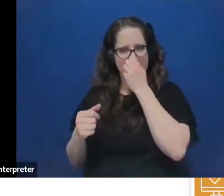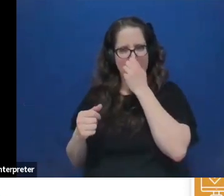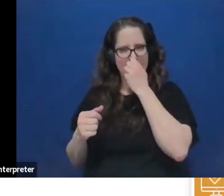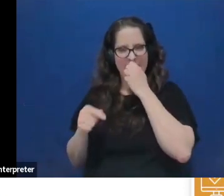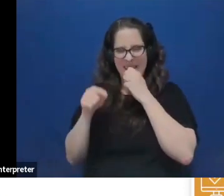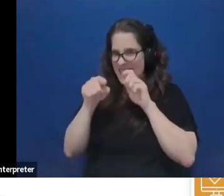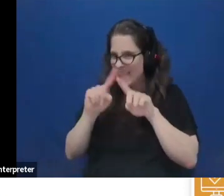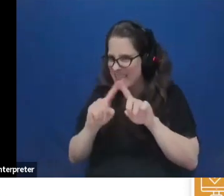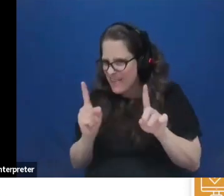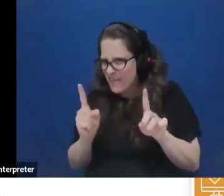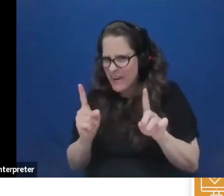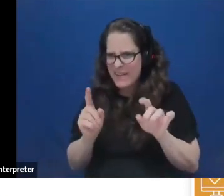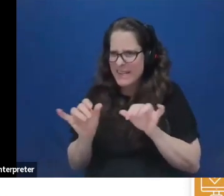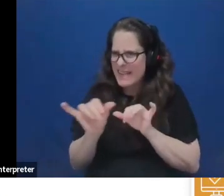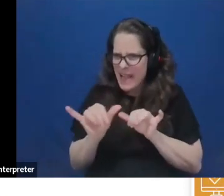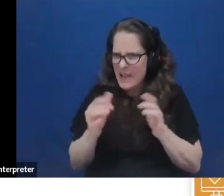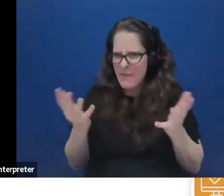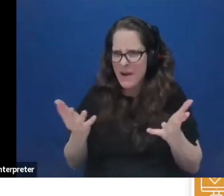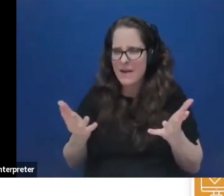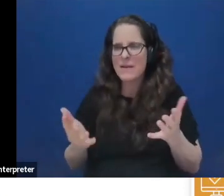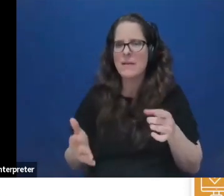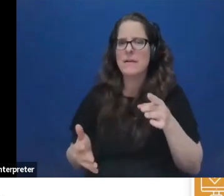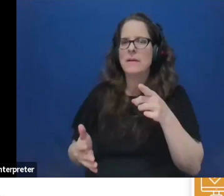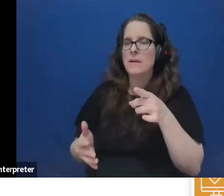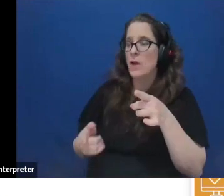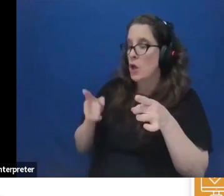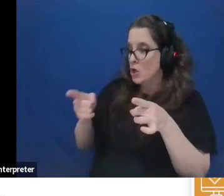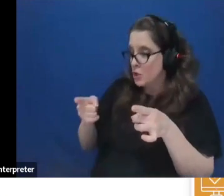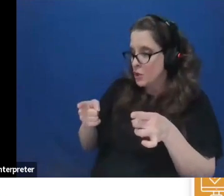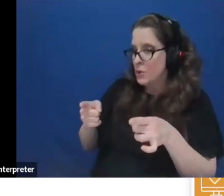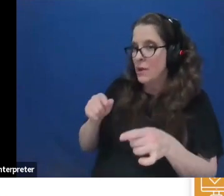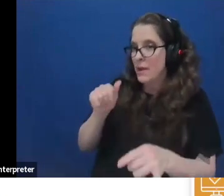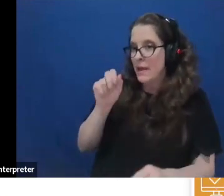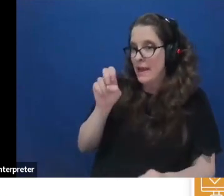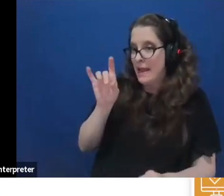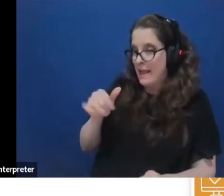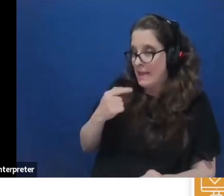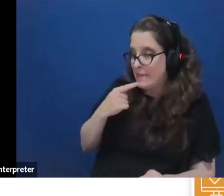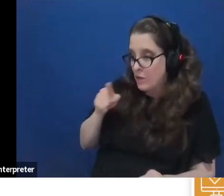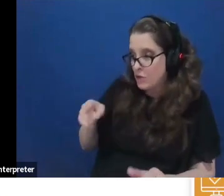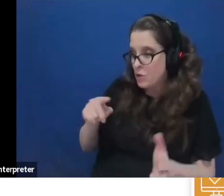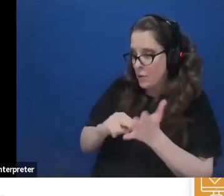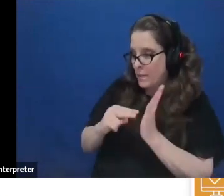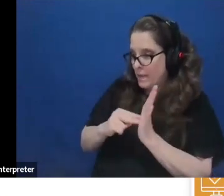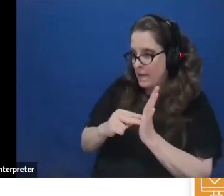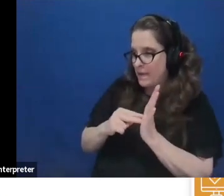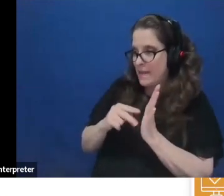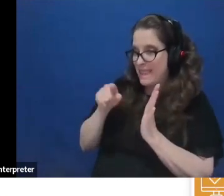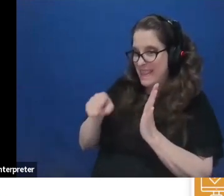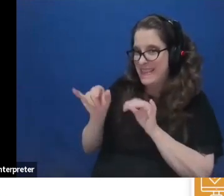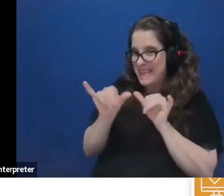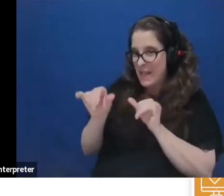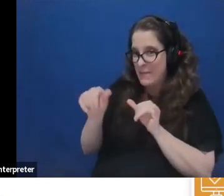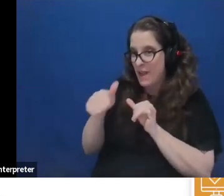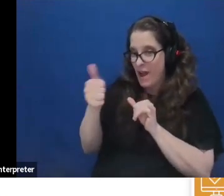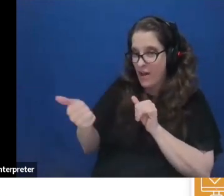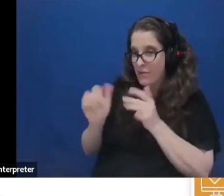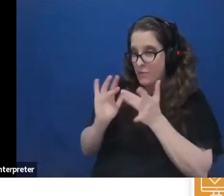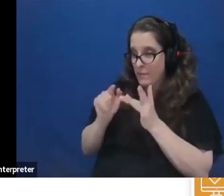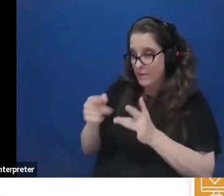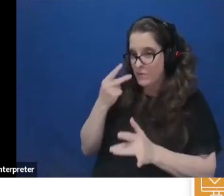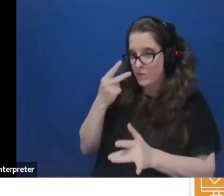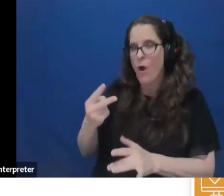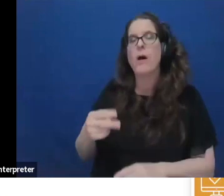different? Are they the same? Are they? Are you saying, is this the same as other sites you may have seen? Well, it just seems like